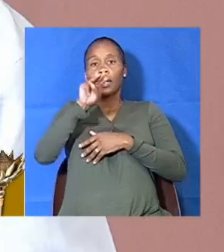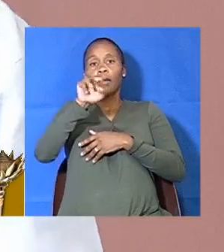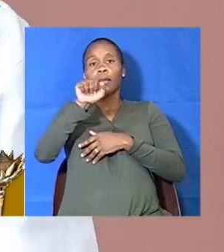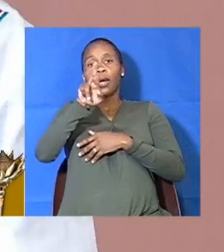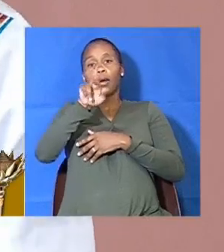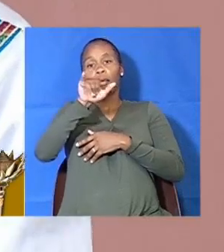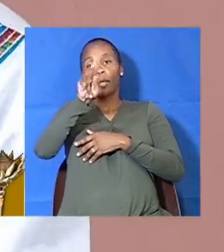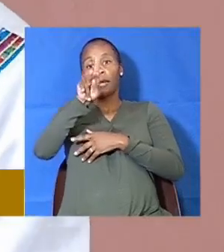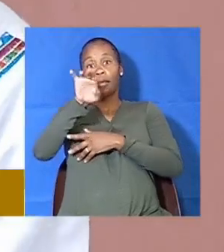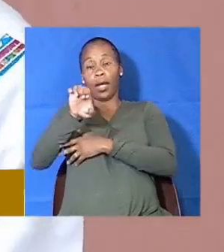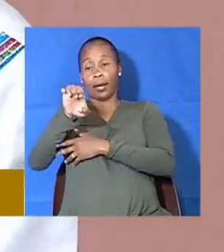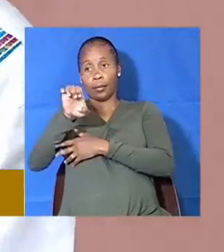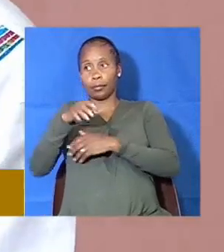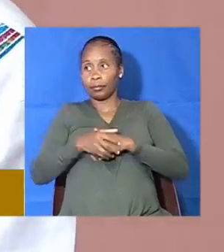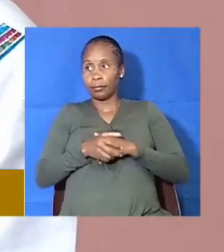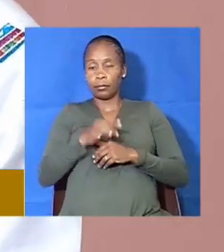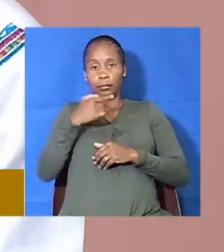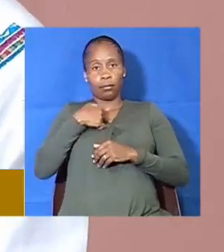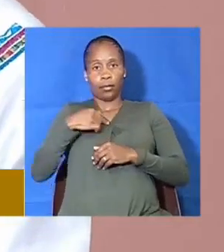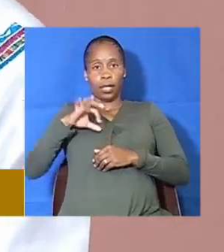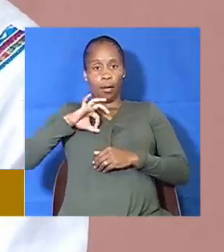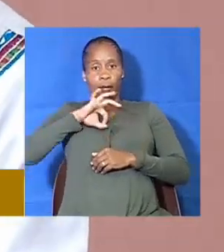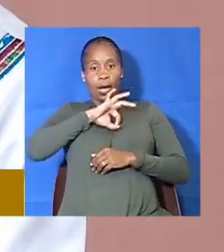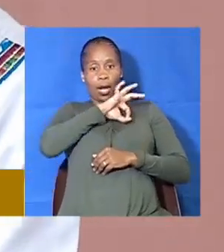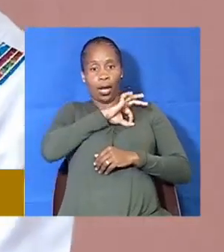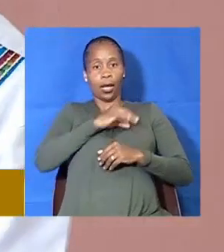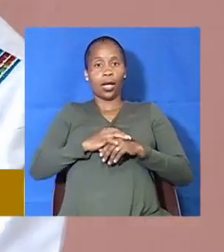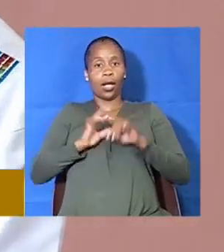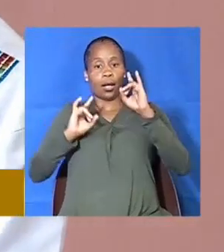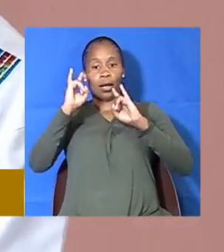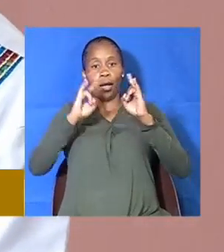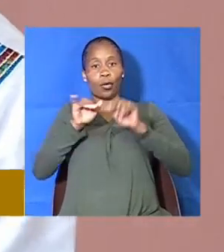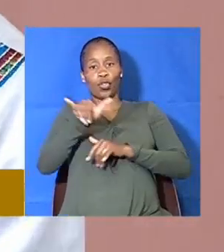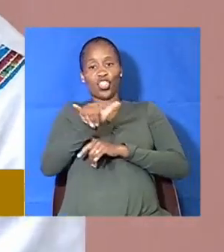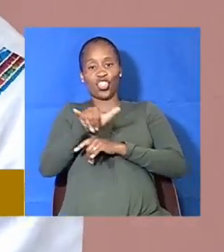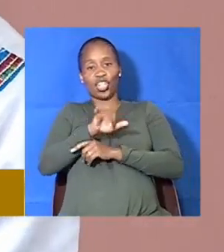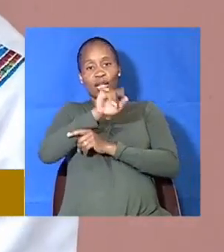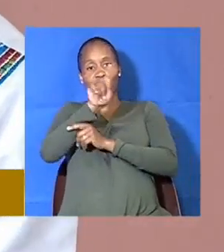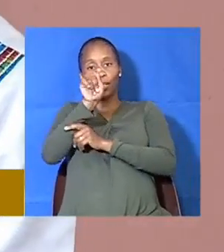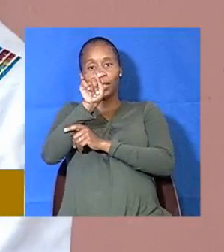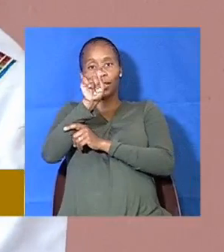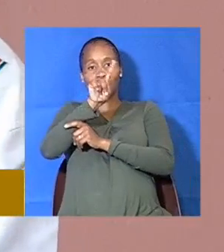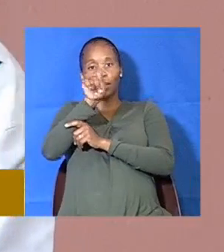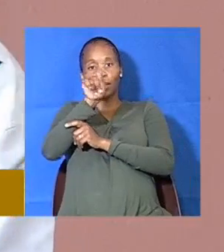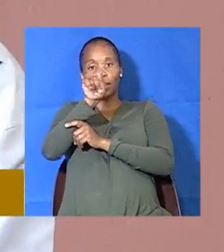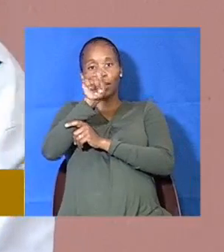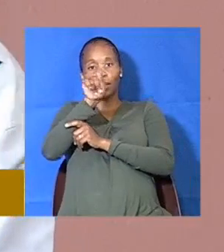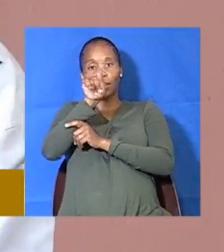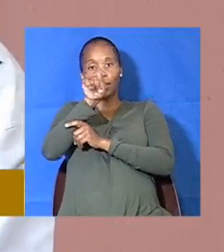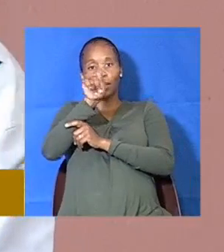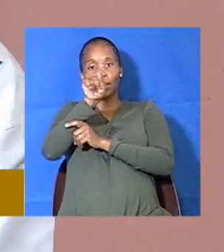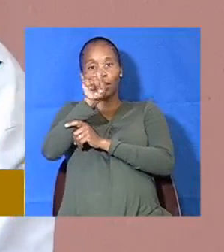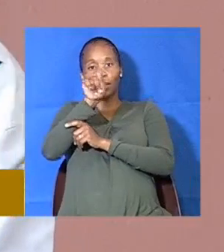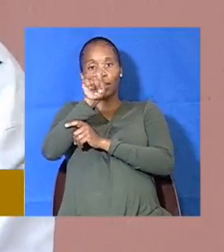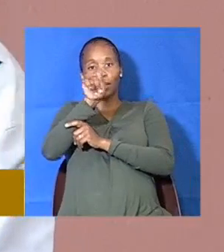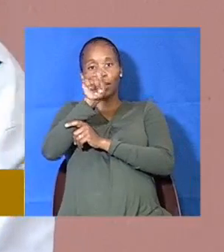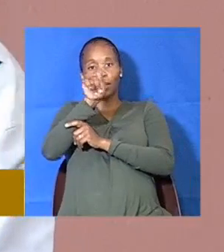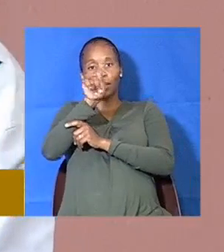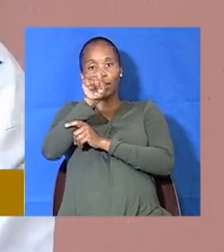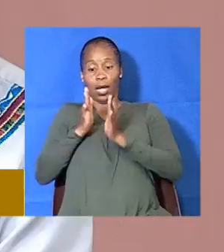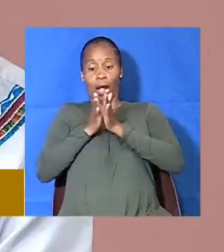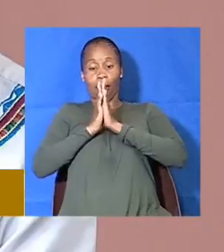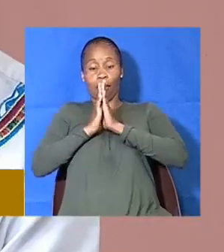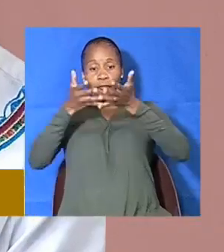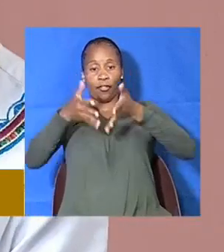is Mxolisi Sokacha. I'm a member of the Portfolio Committee on Health. I'm from the